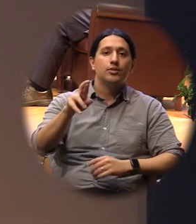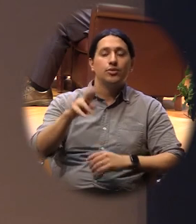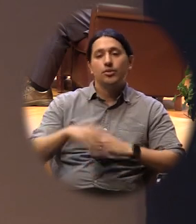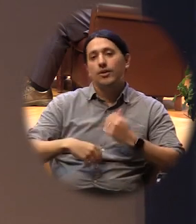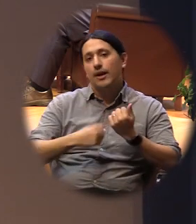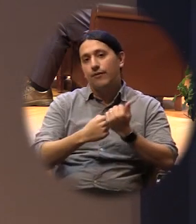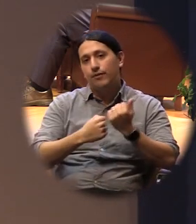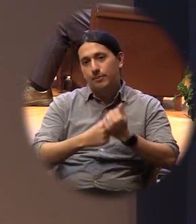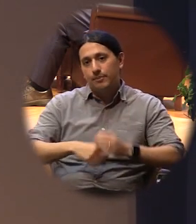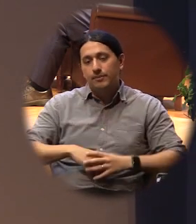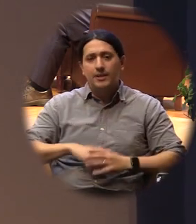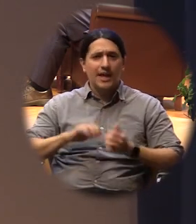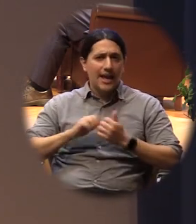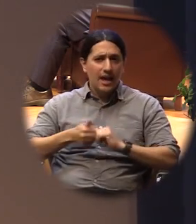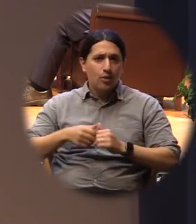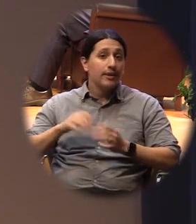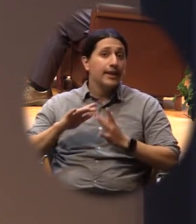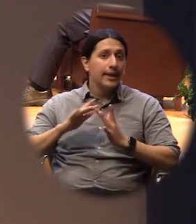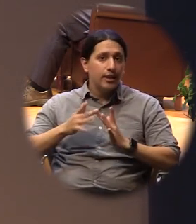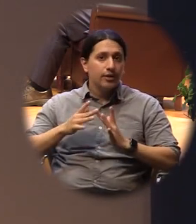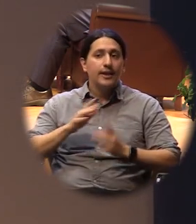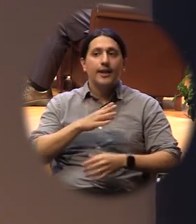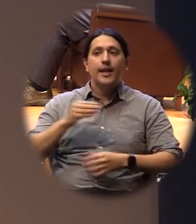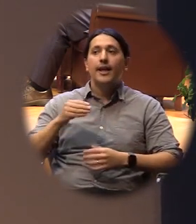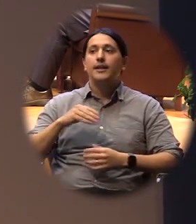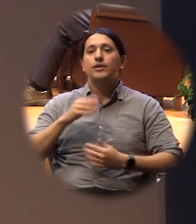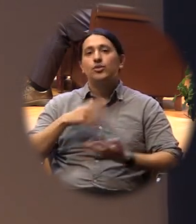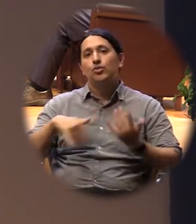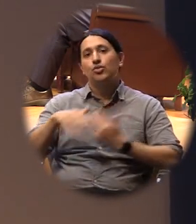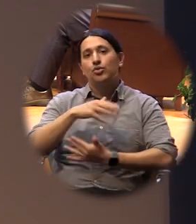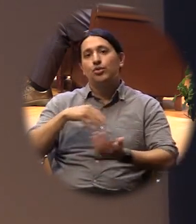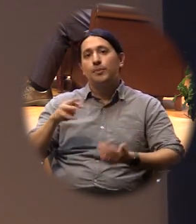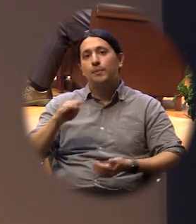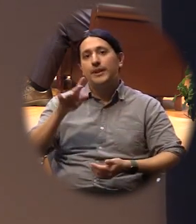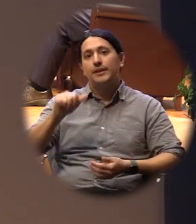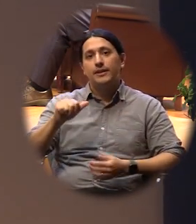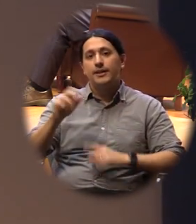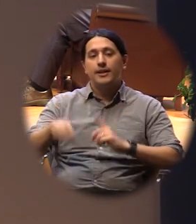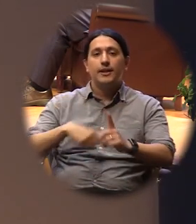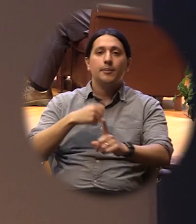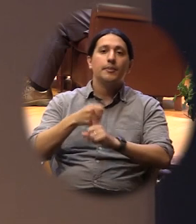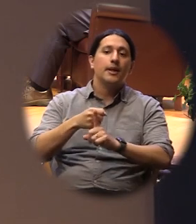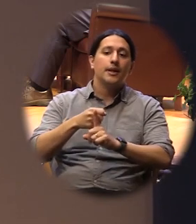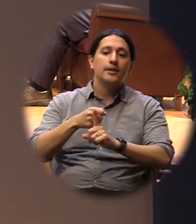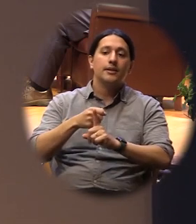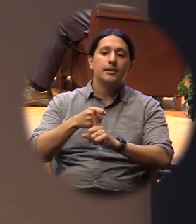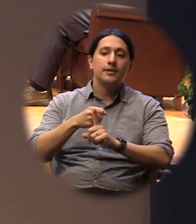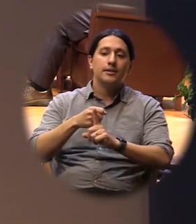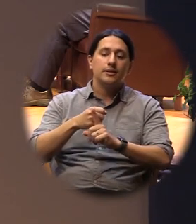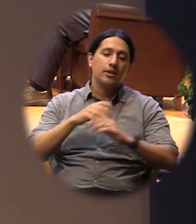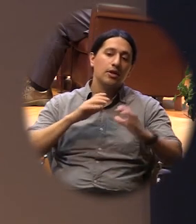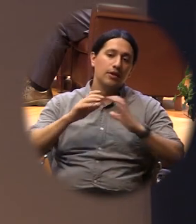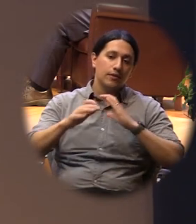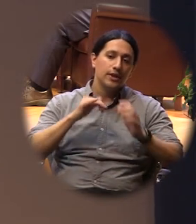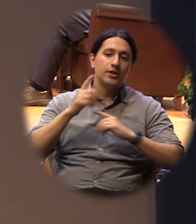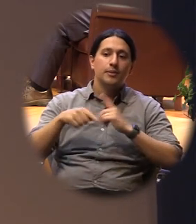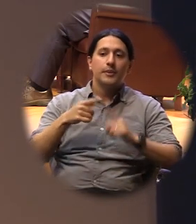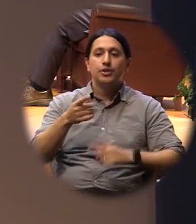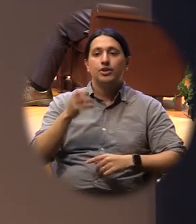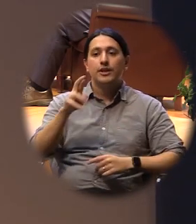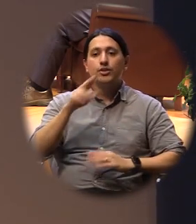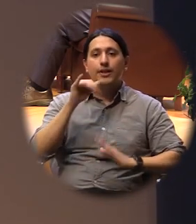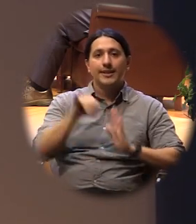the internet and social media impacted conversations around gender identity and affirmation, especially during